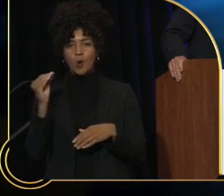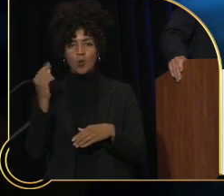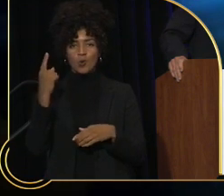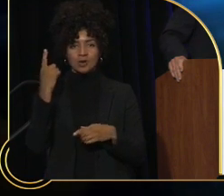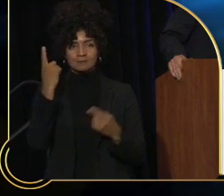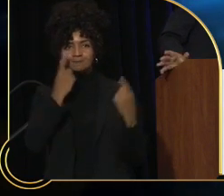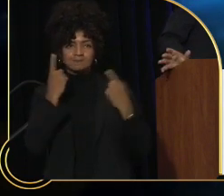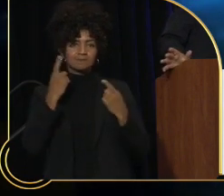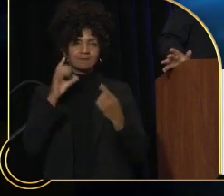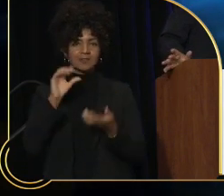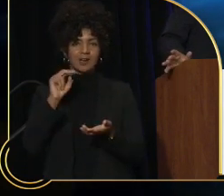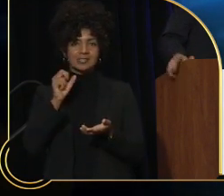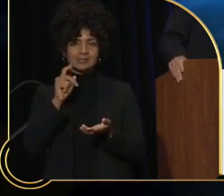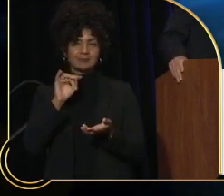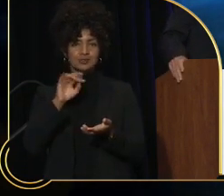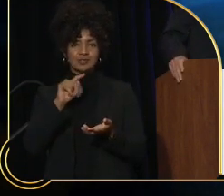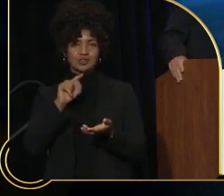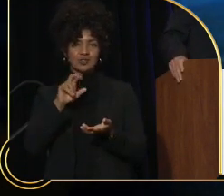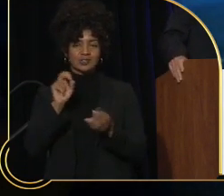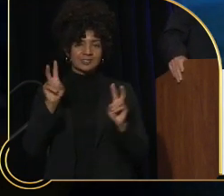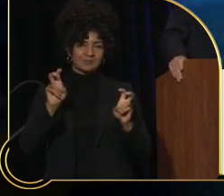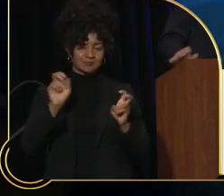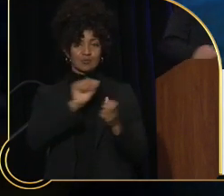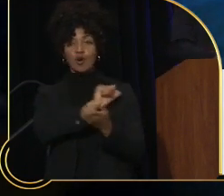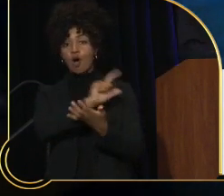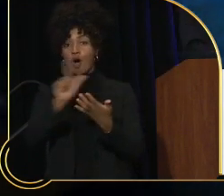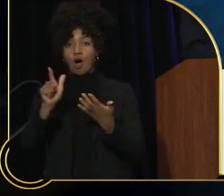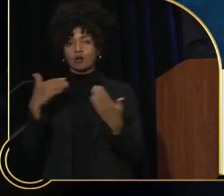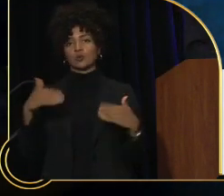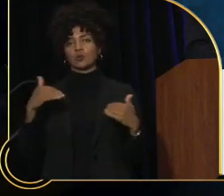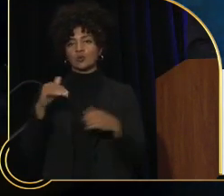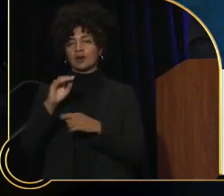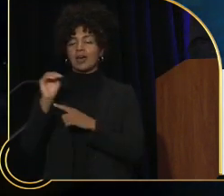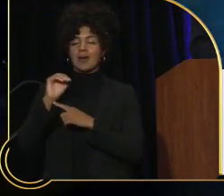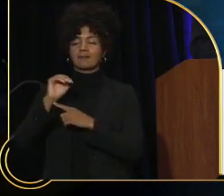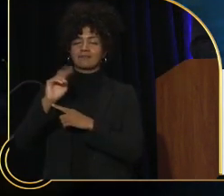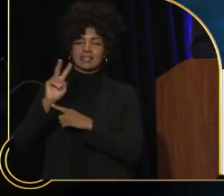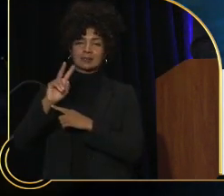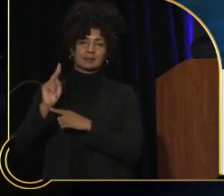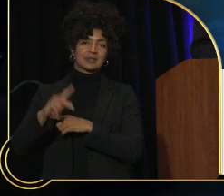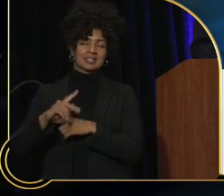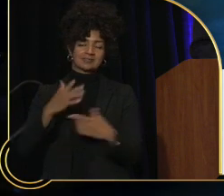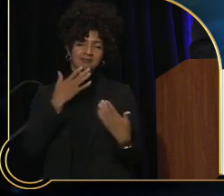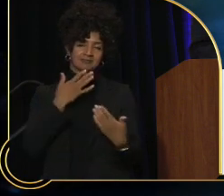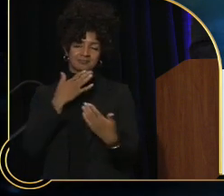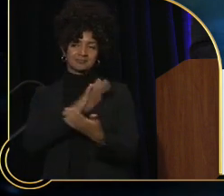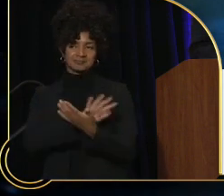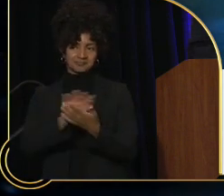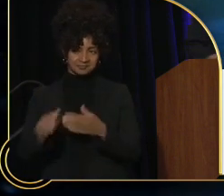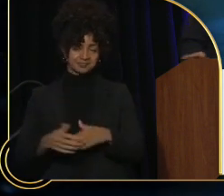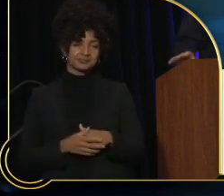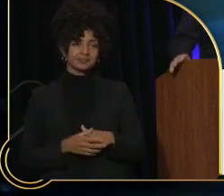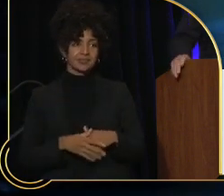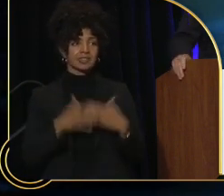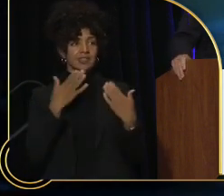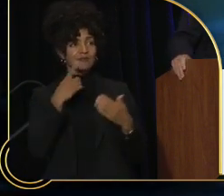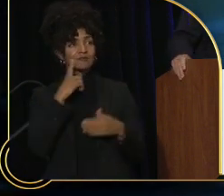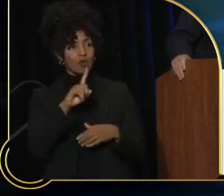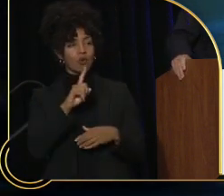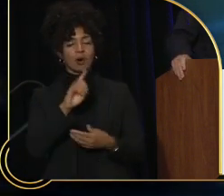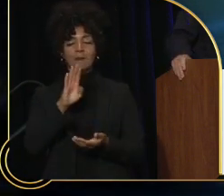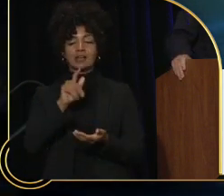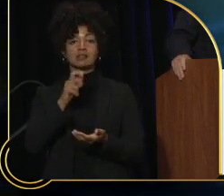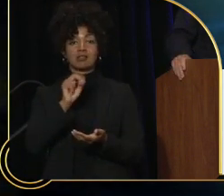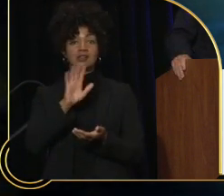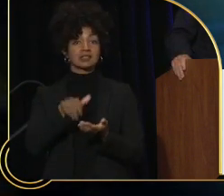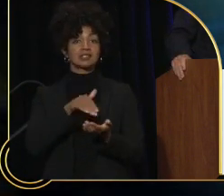They're all MVPs. I'm thankful for the support of Bazelon's executive directors and the